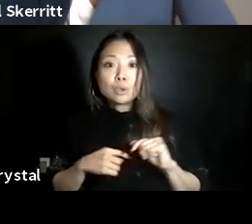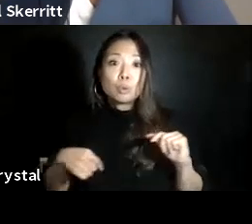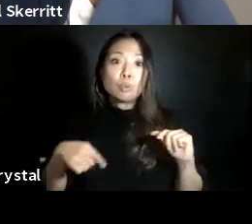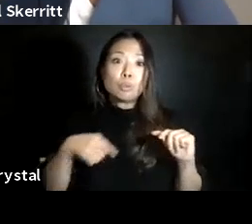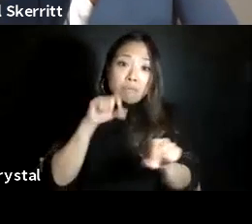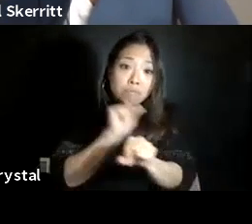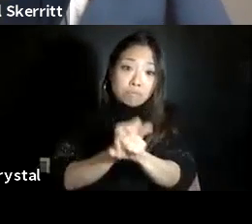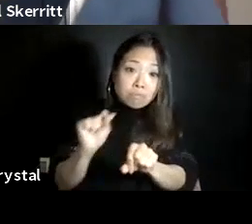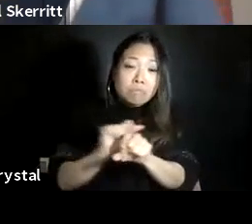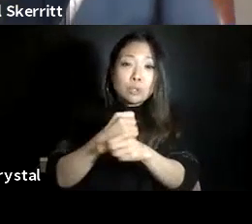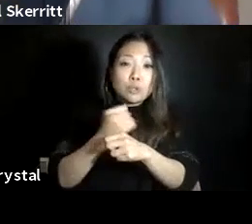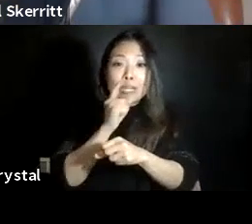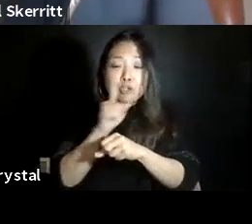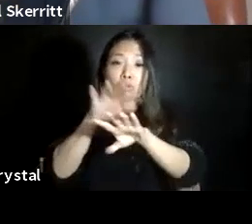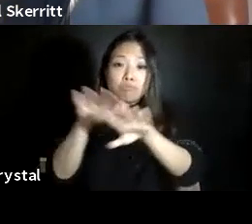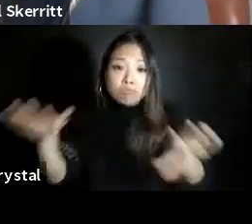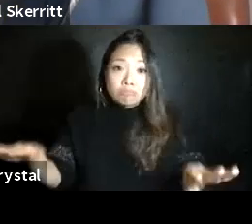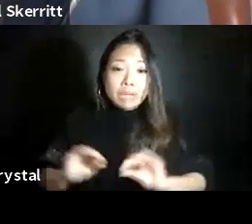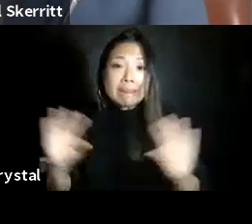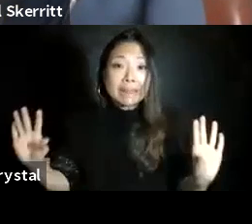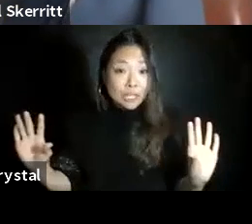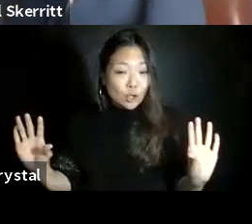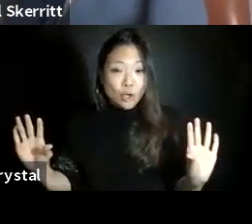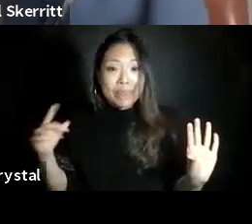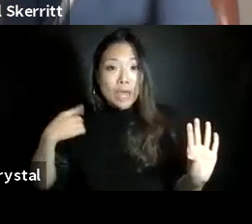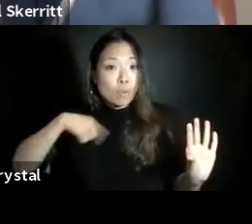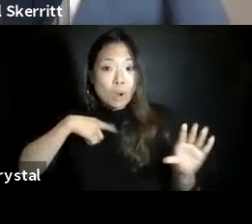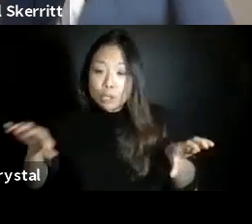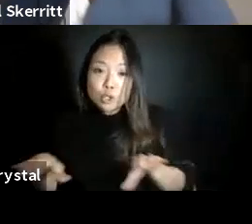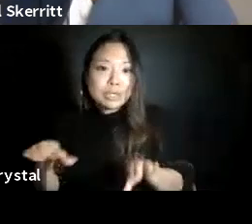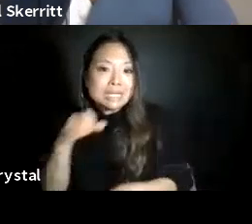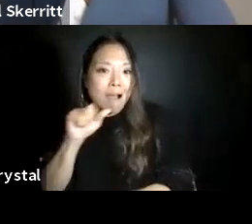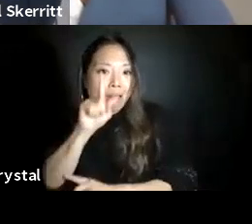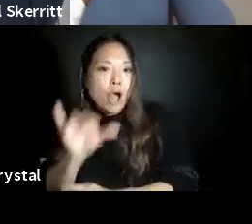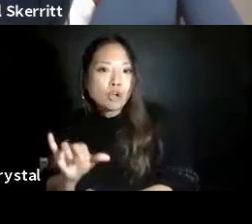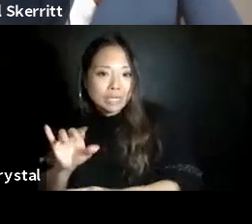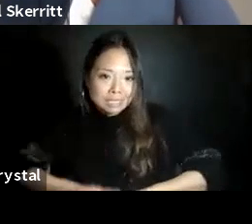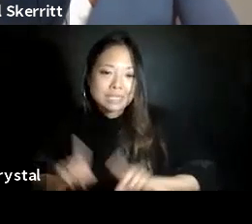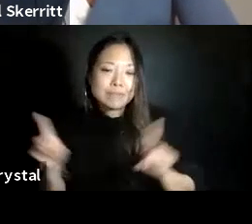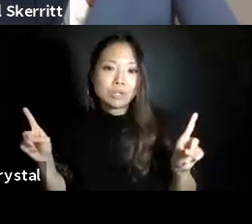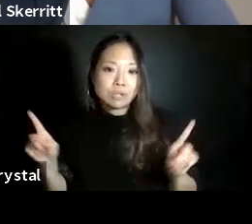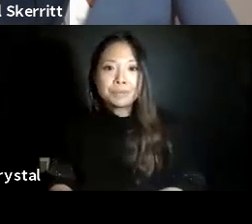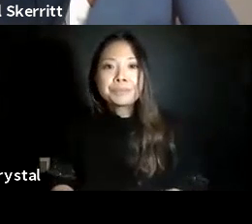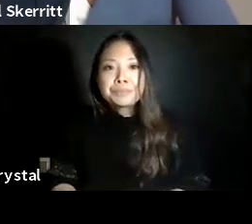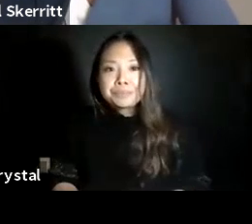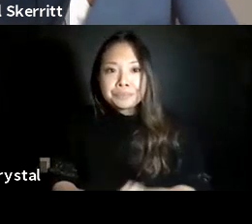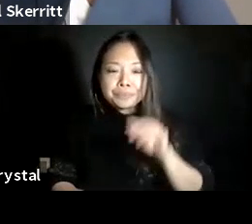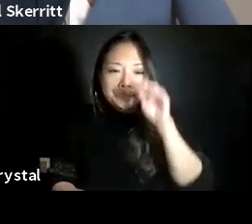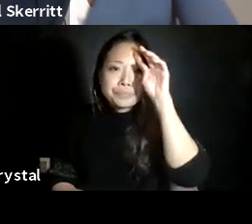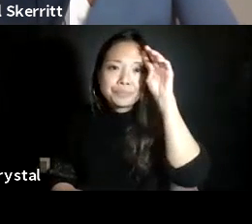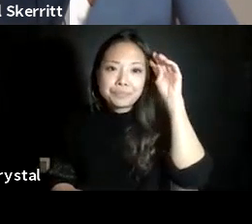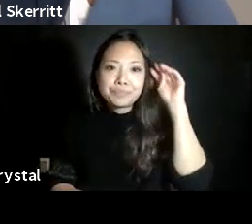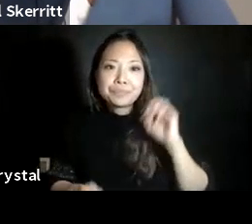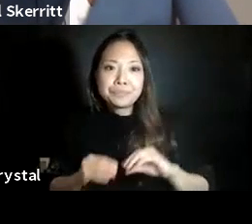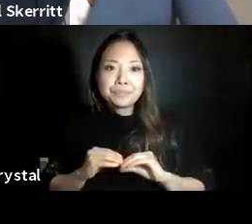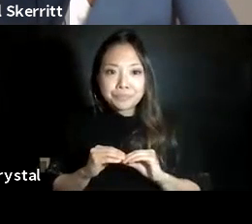distinguish what we were doing from a lottery. I guess because a lottery, here it is, just a guess of people's